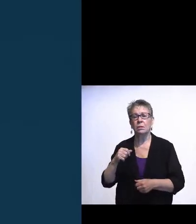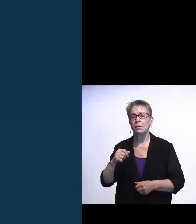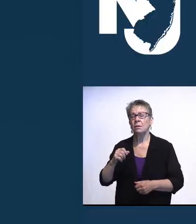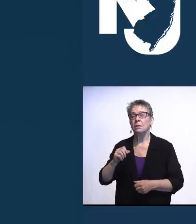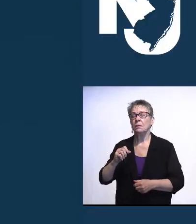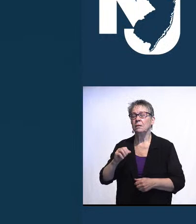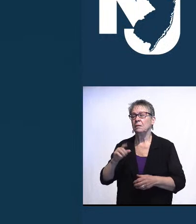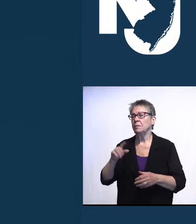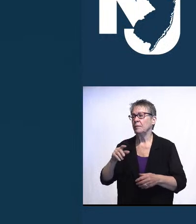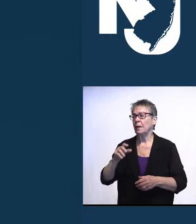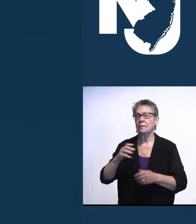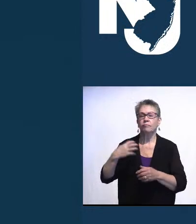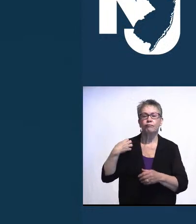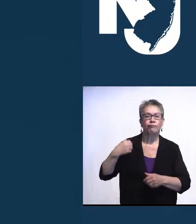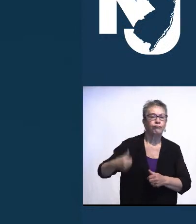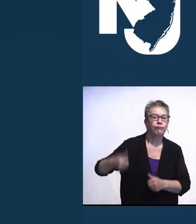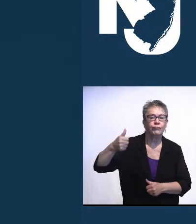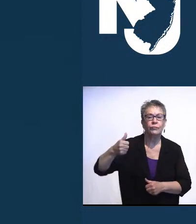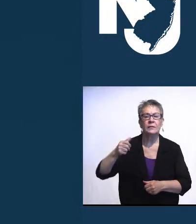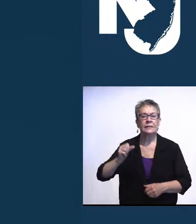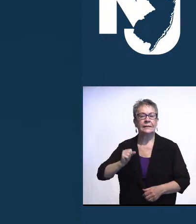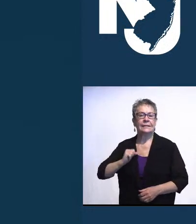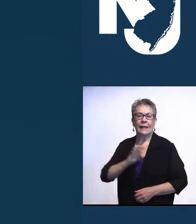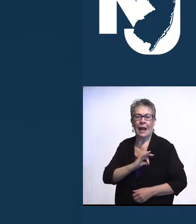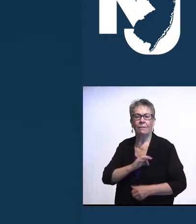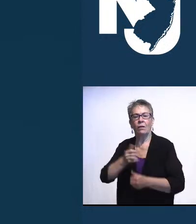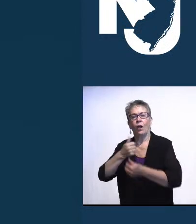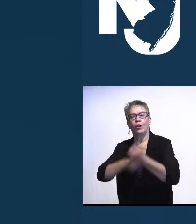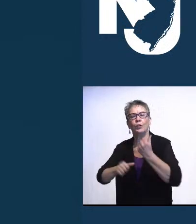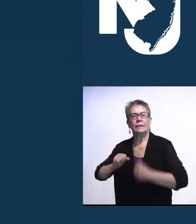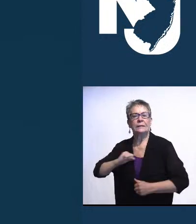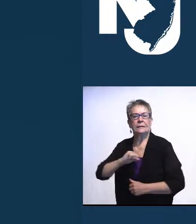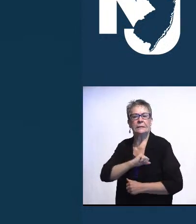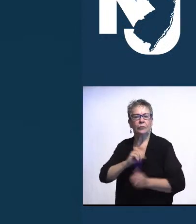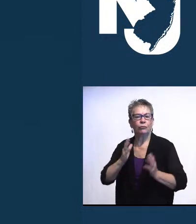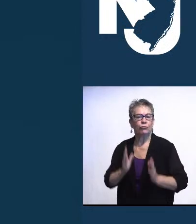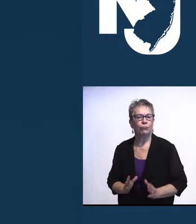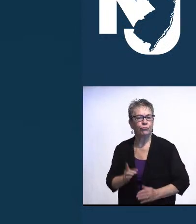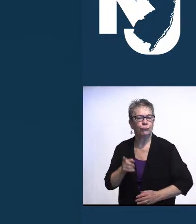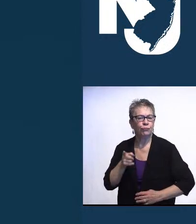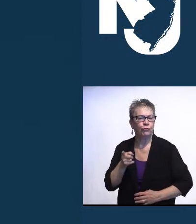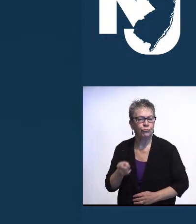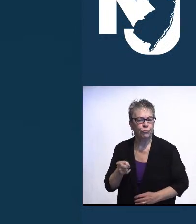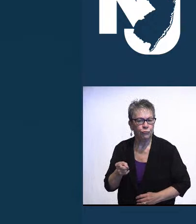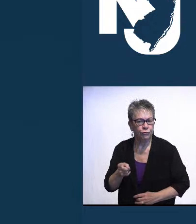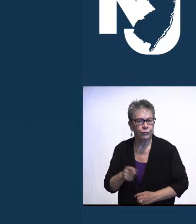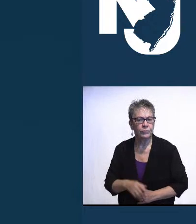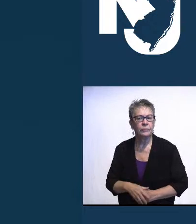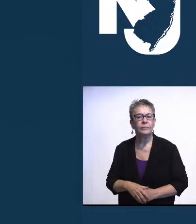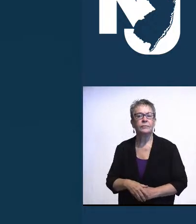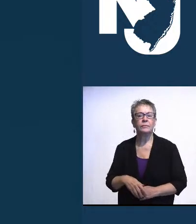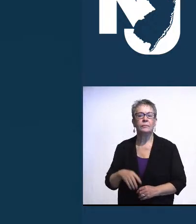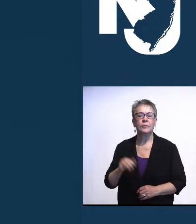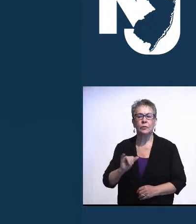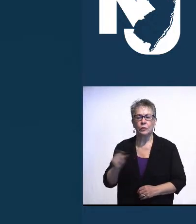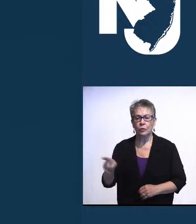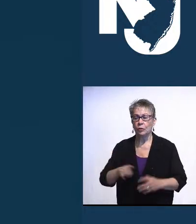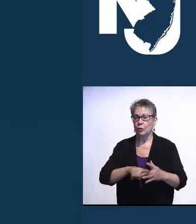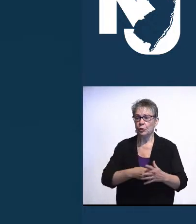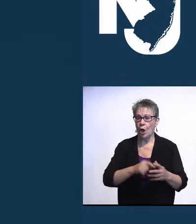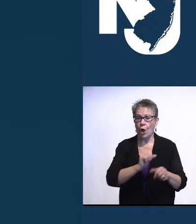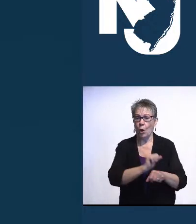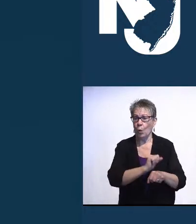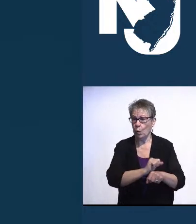public service reaches back across nearly 40 years, and it began in service as an educator. Sue left the classroom to enter